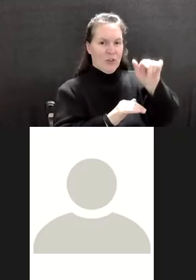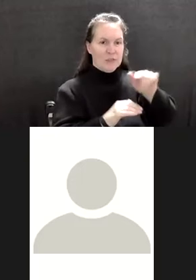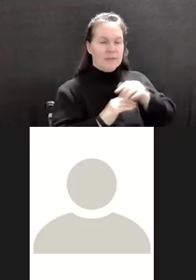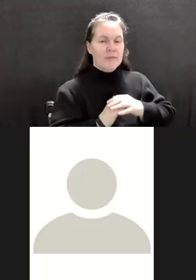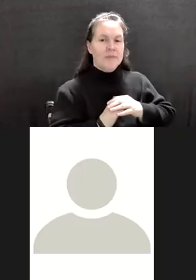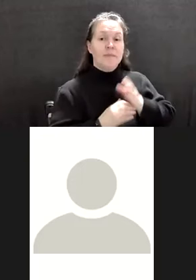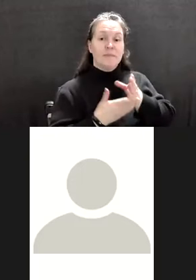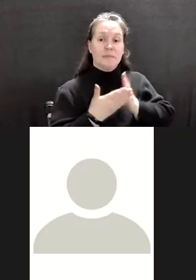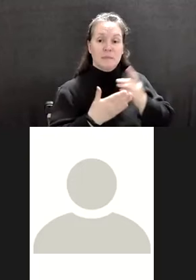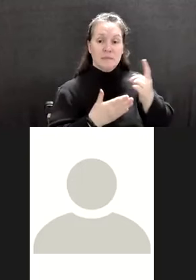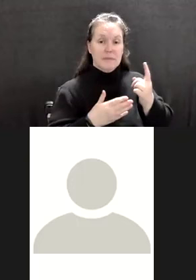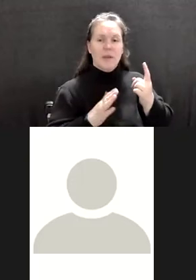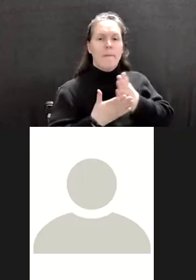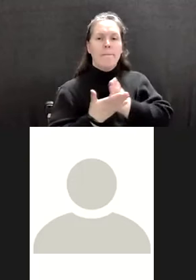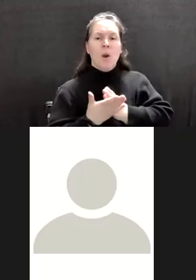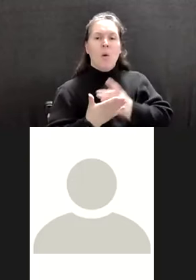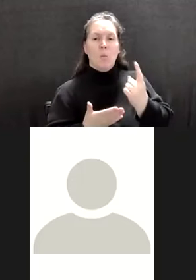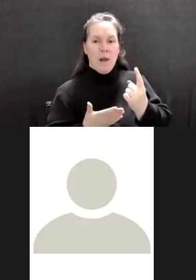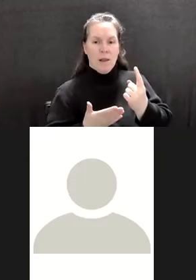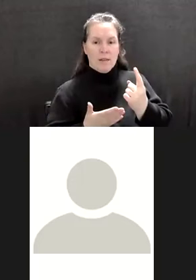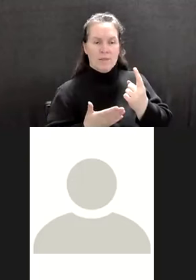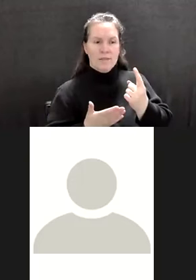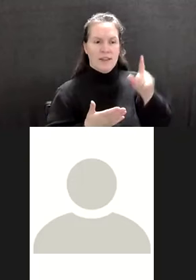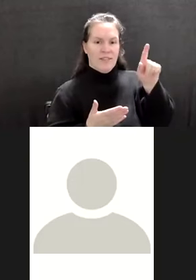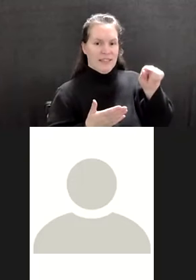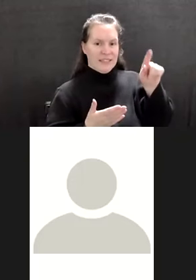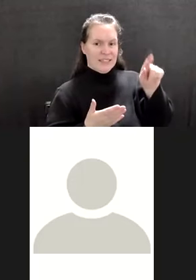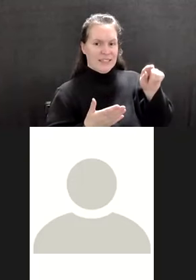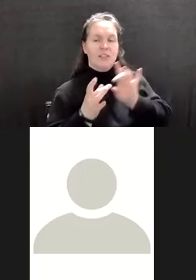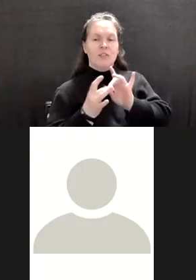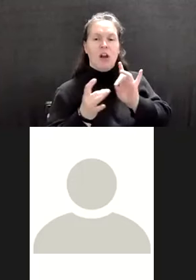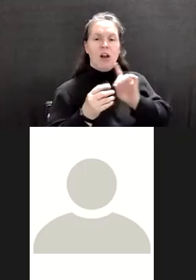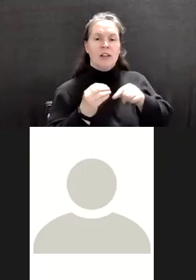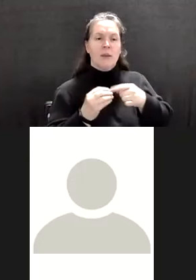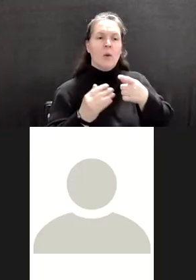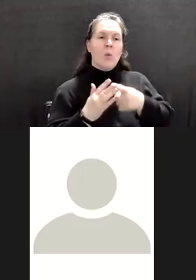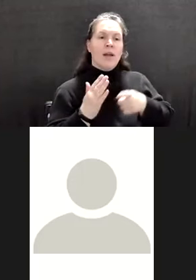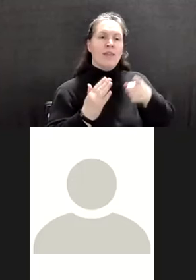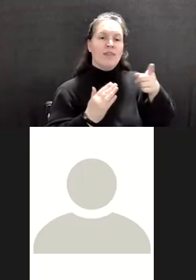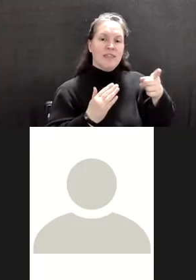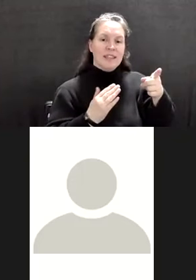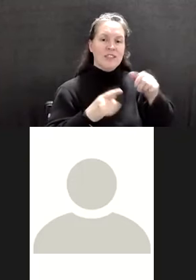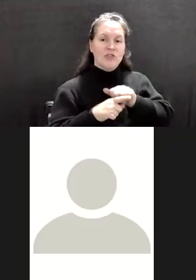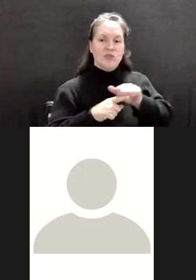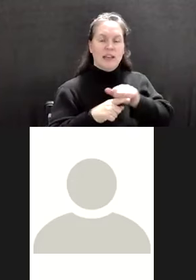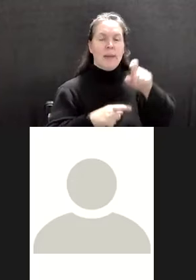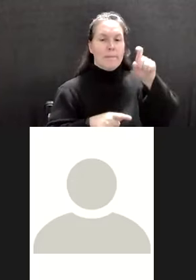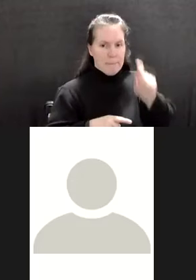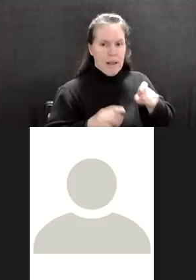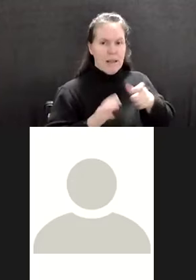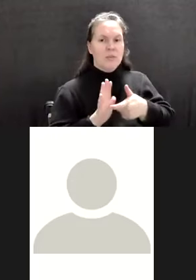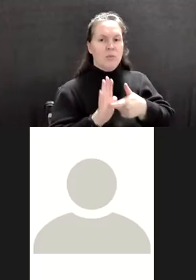section one or part one of this, right, really talks about what this training must